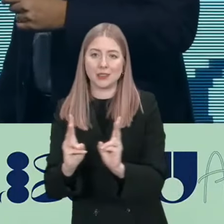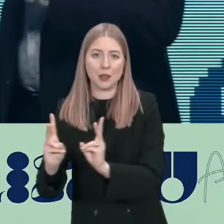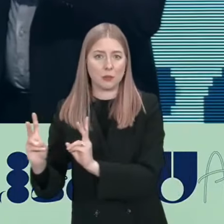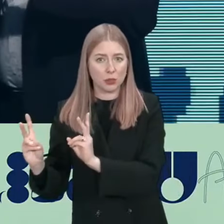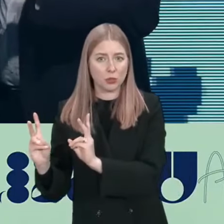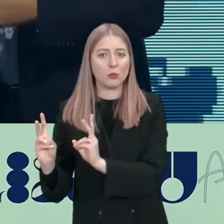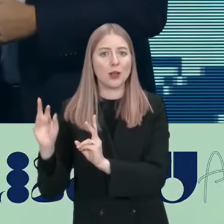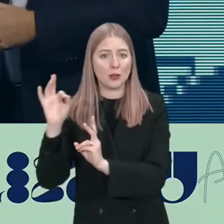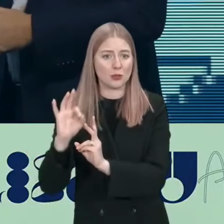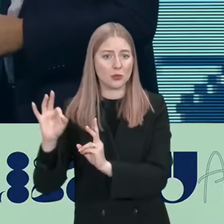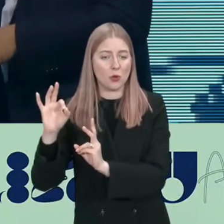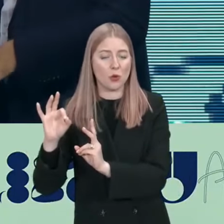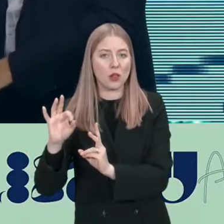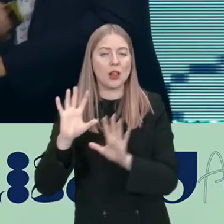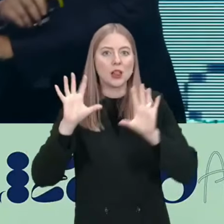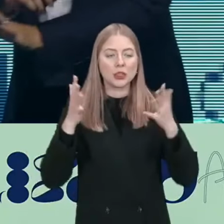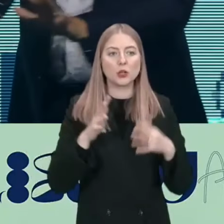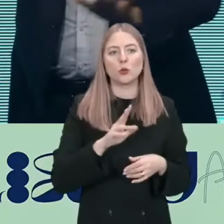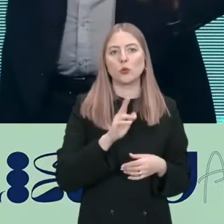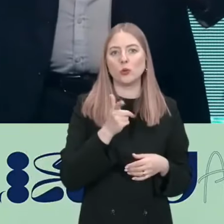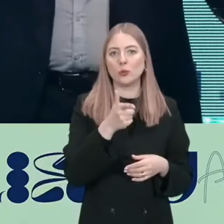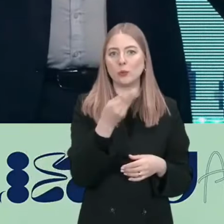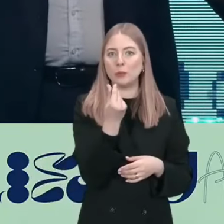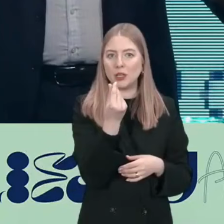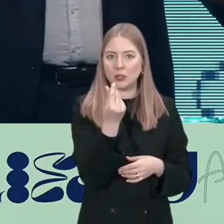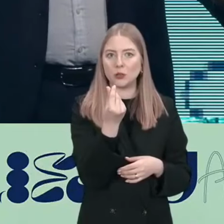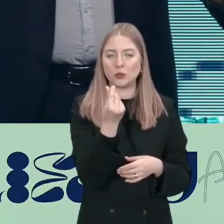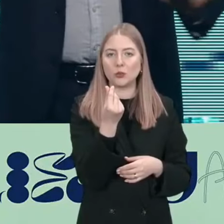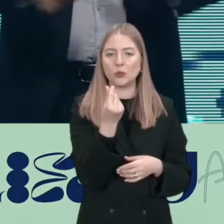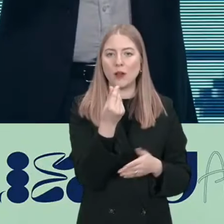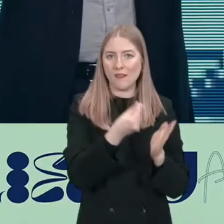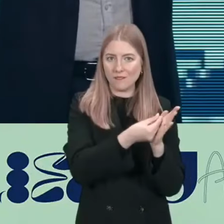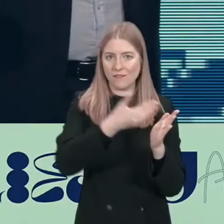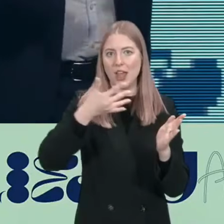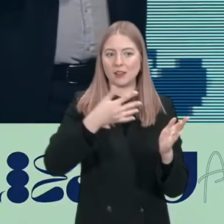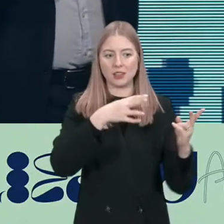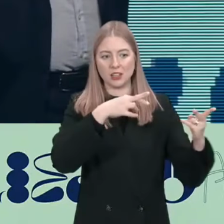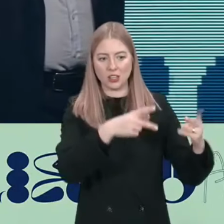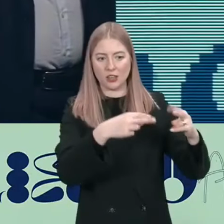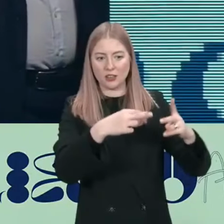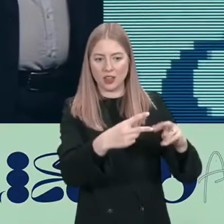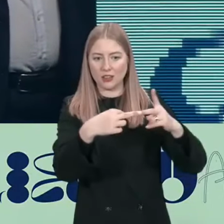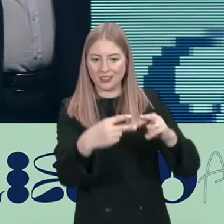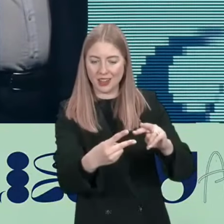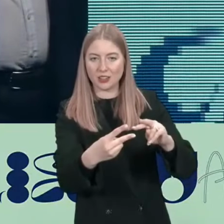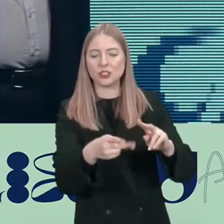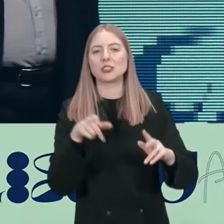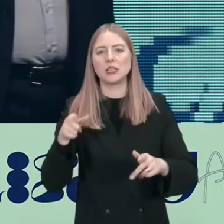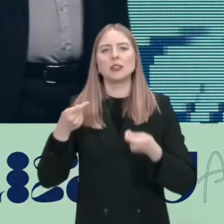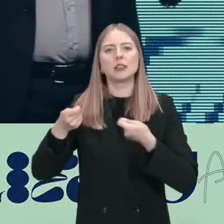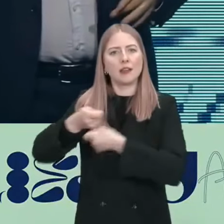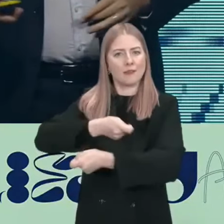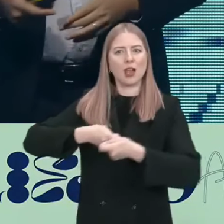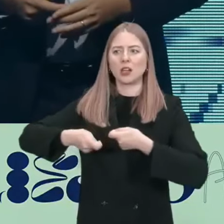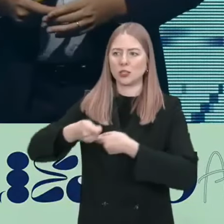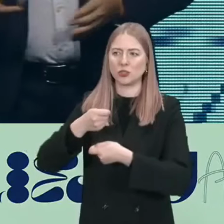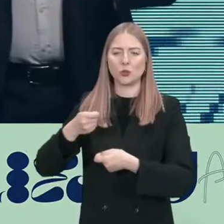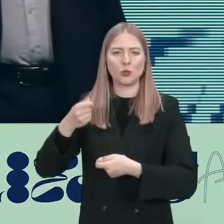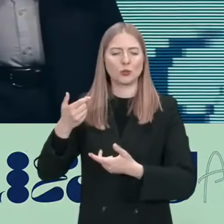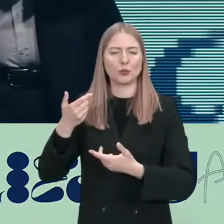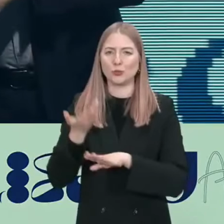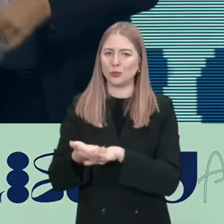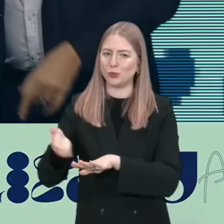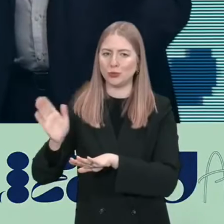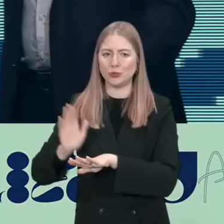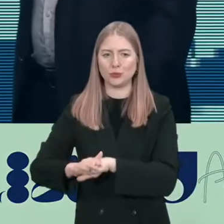keep a mind out for these things. So breaking it down like this is very important so you can see how things evolve and where your minds are.